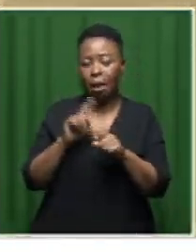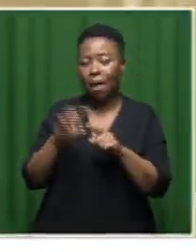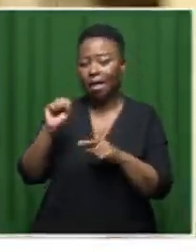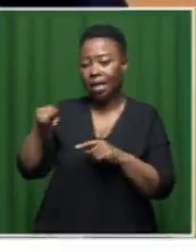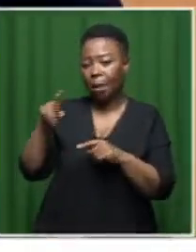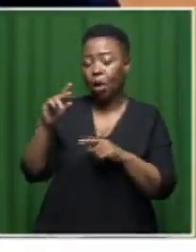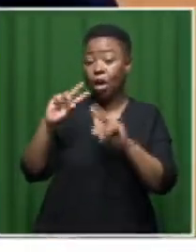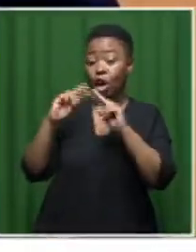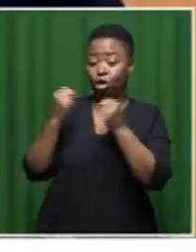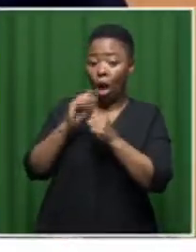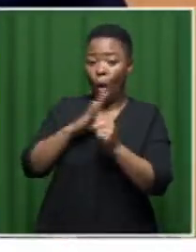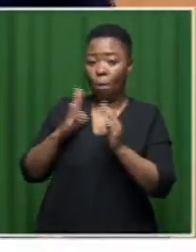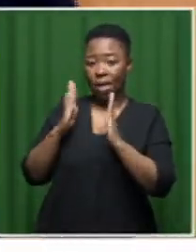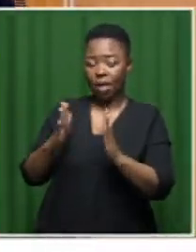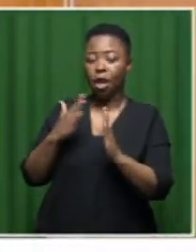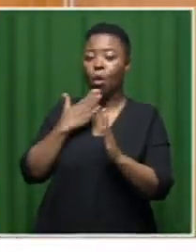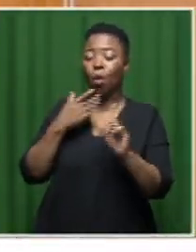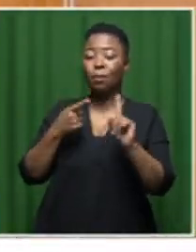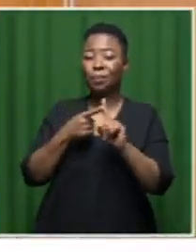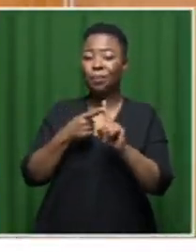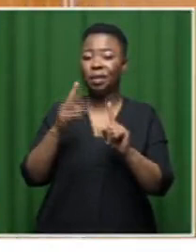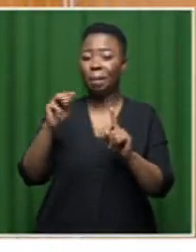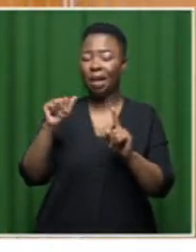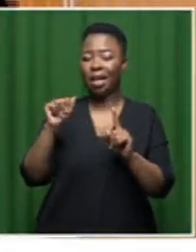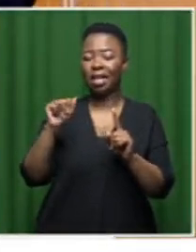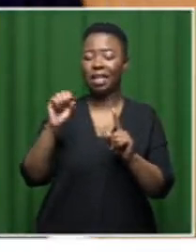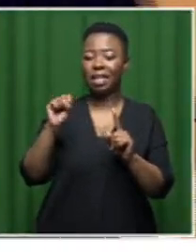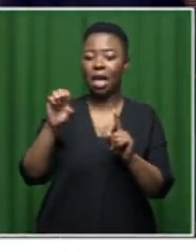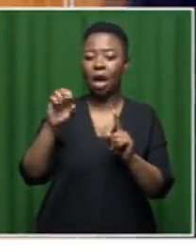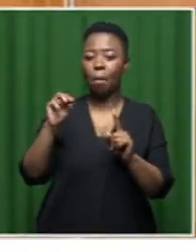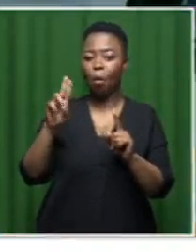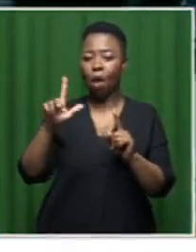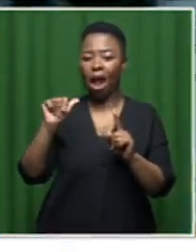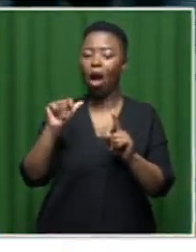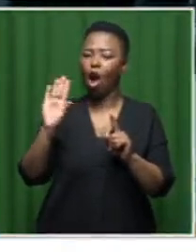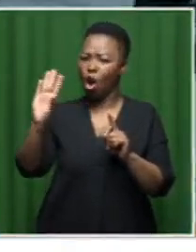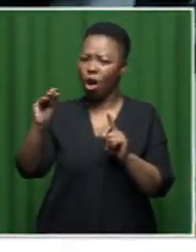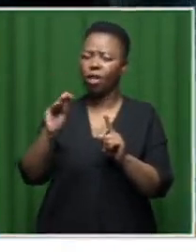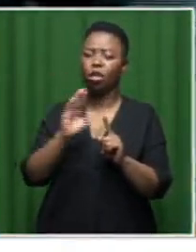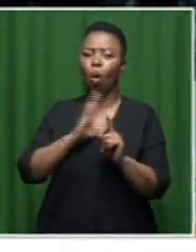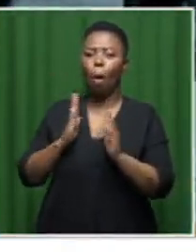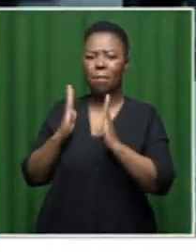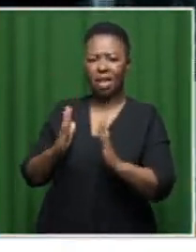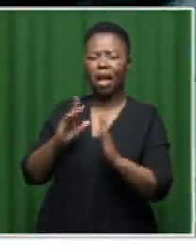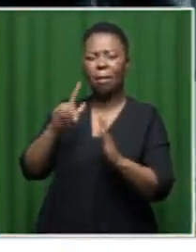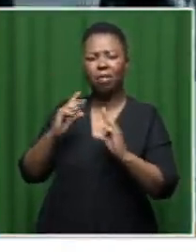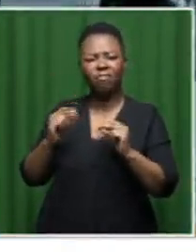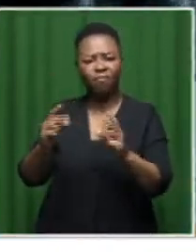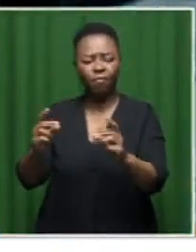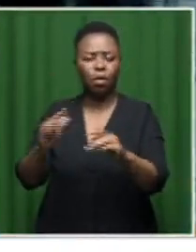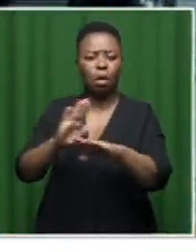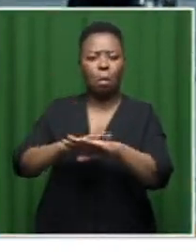National Police Commissioner, General Sihlahle Masemula, but urged the commissioner to expedite plans for more